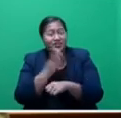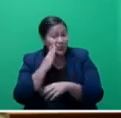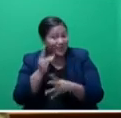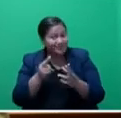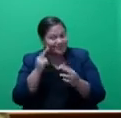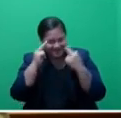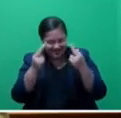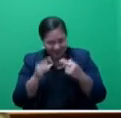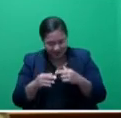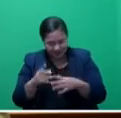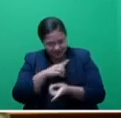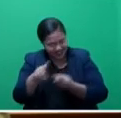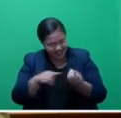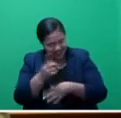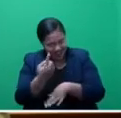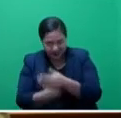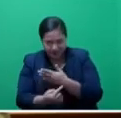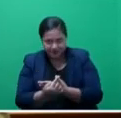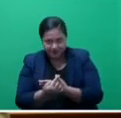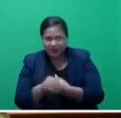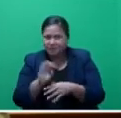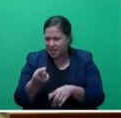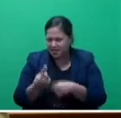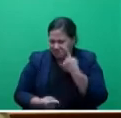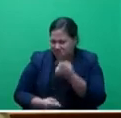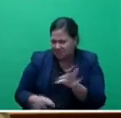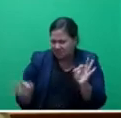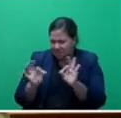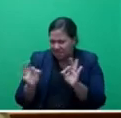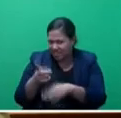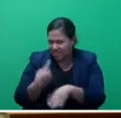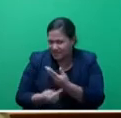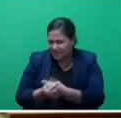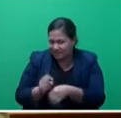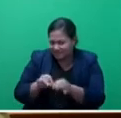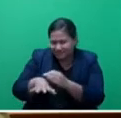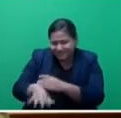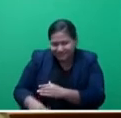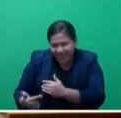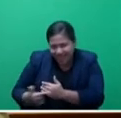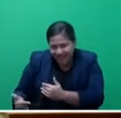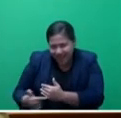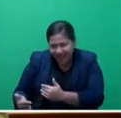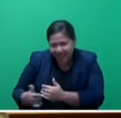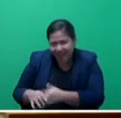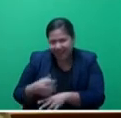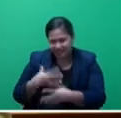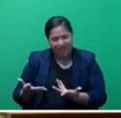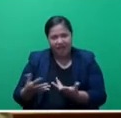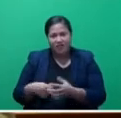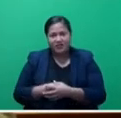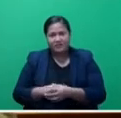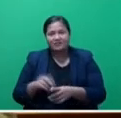Sir, I do not see such activities being conducted at the grassroots level anymore, in contrast to the past where